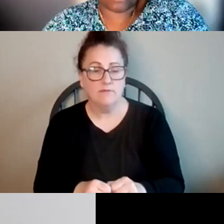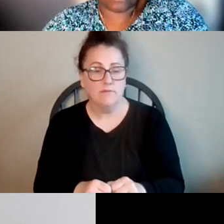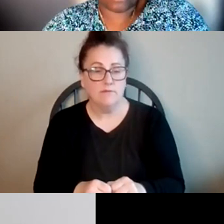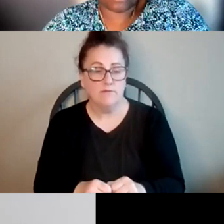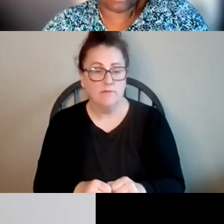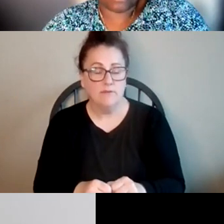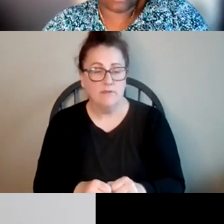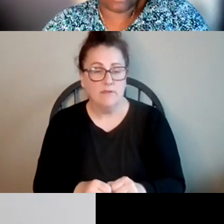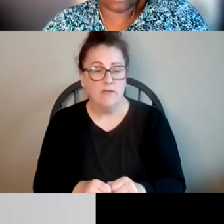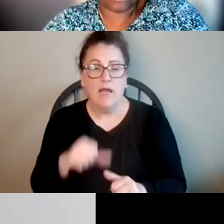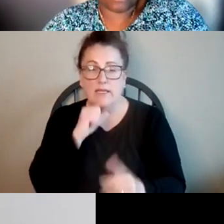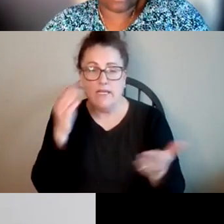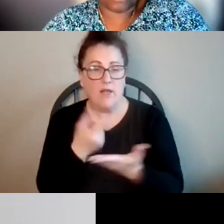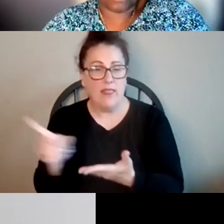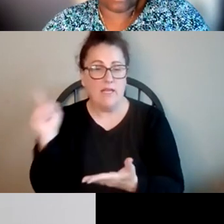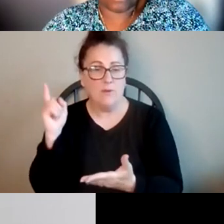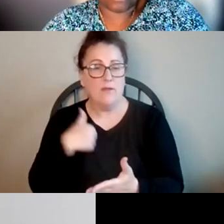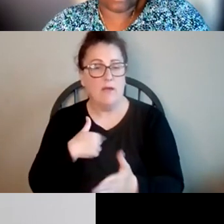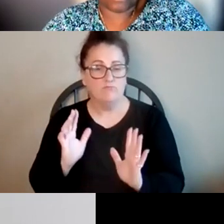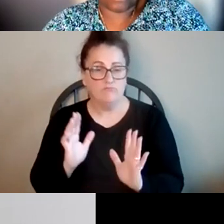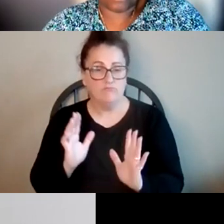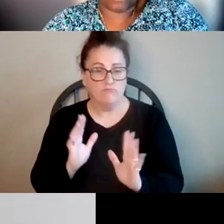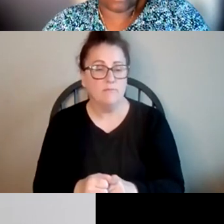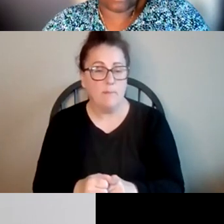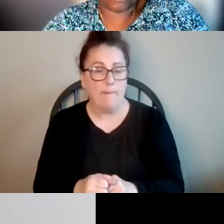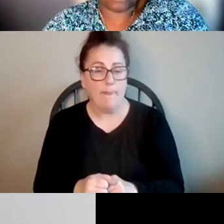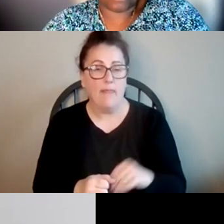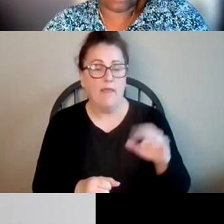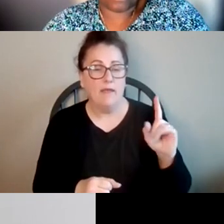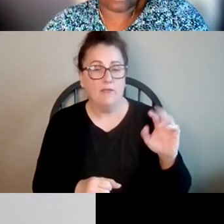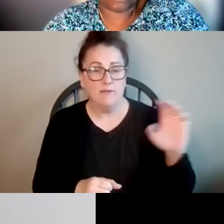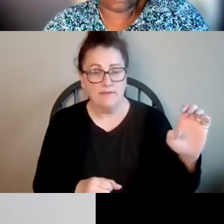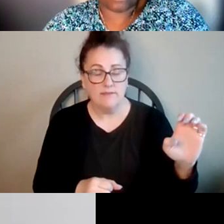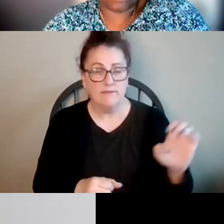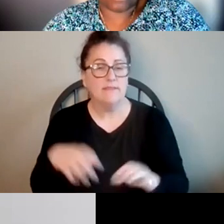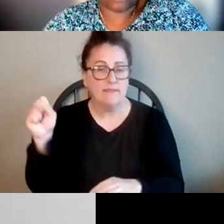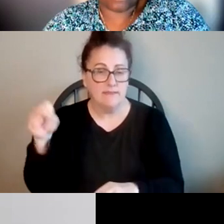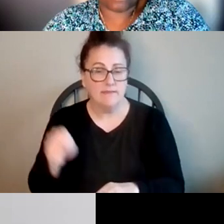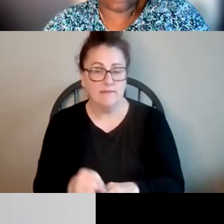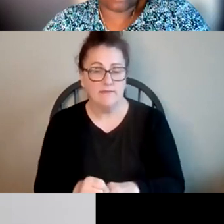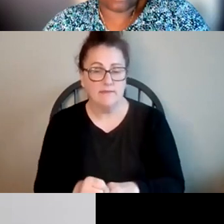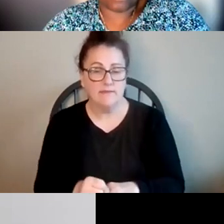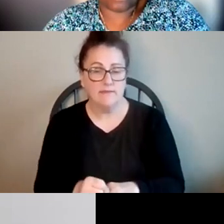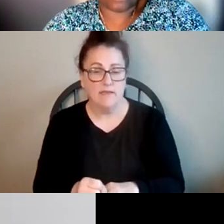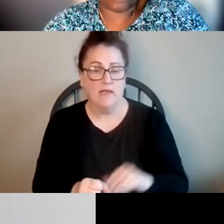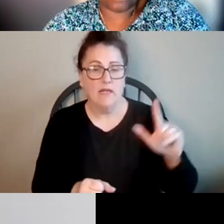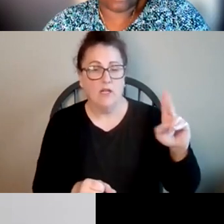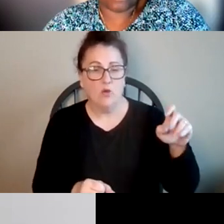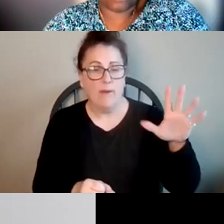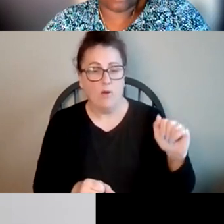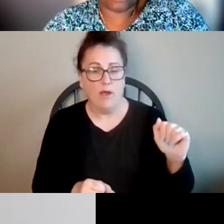I wasn't present last week, so I'll abstain. Thank you. Dr. Edinger? Yes. Ms. Lupera?